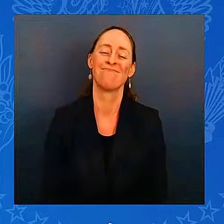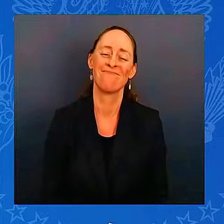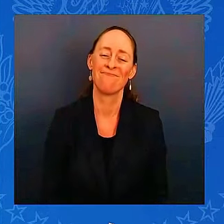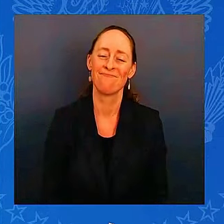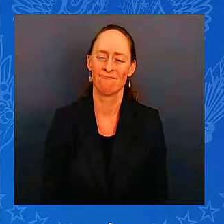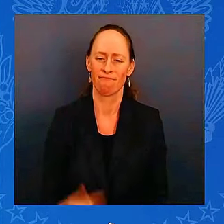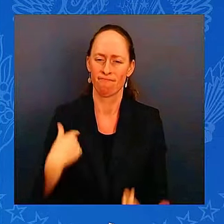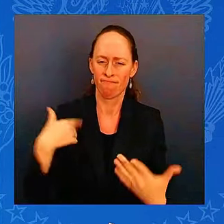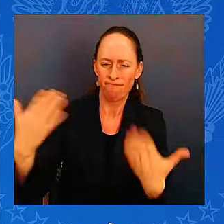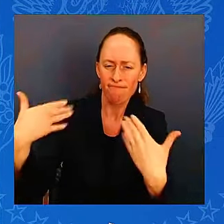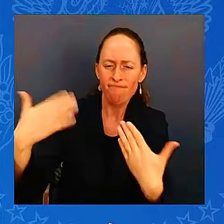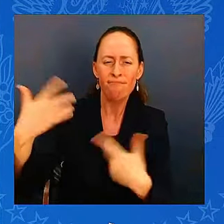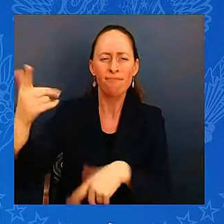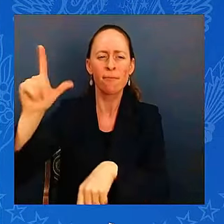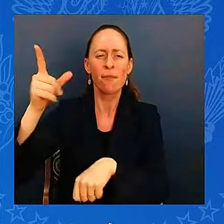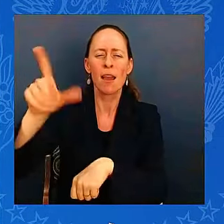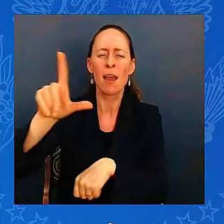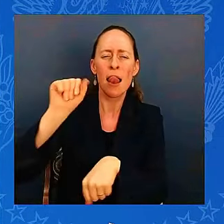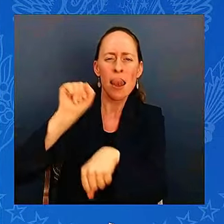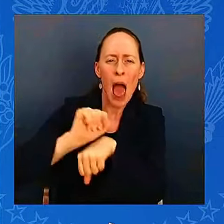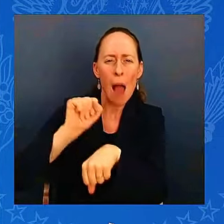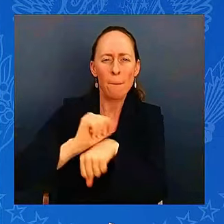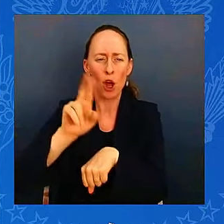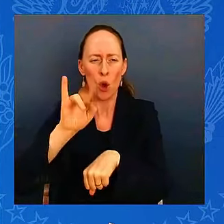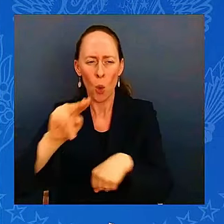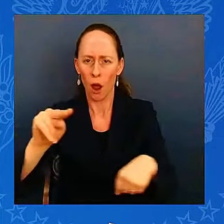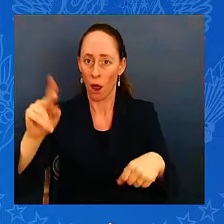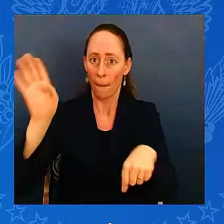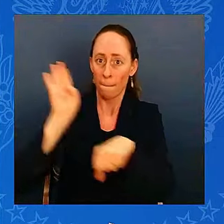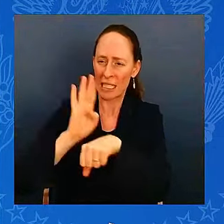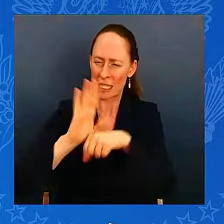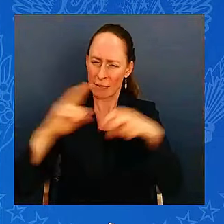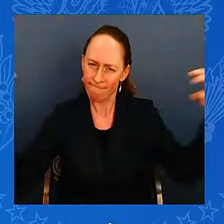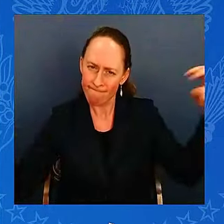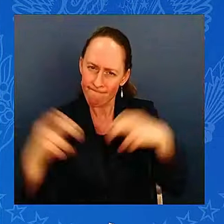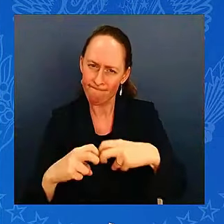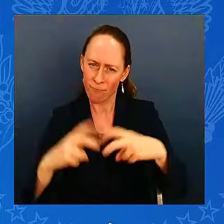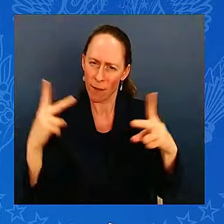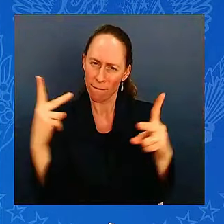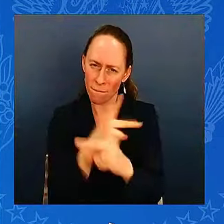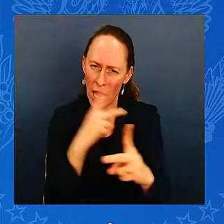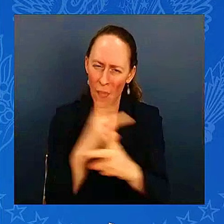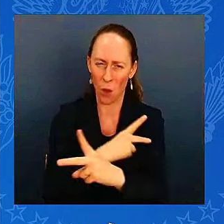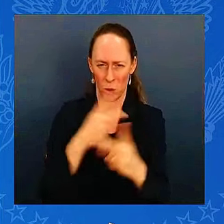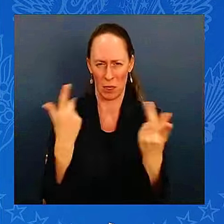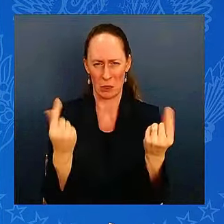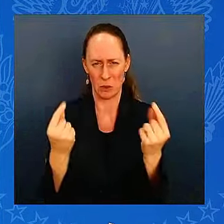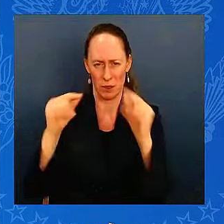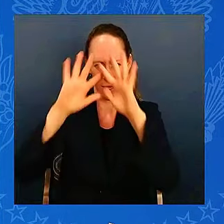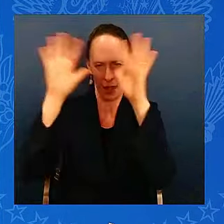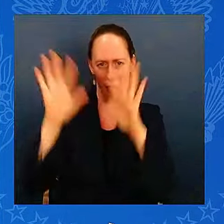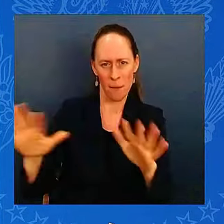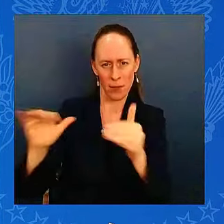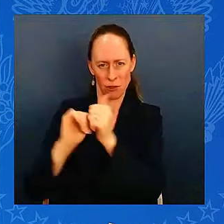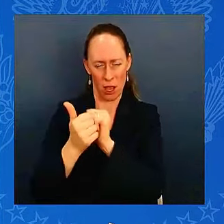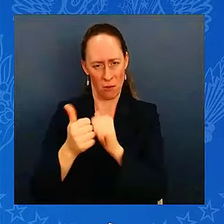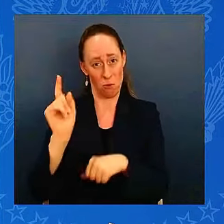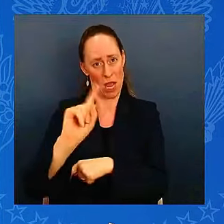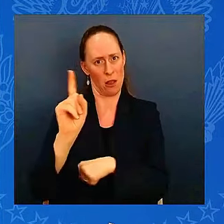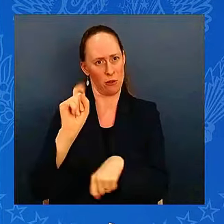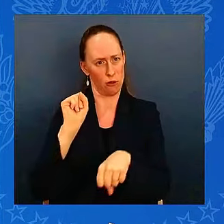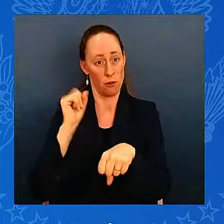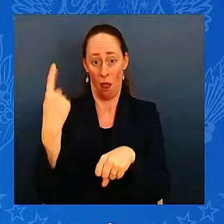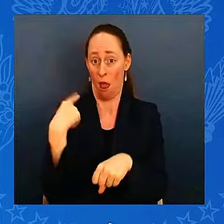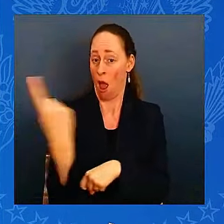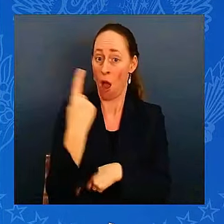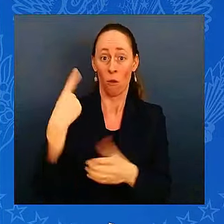say, I think climate, I think jobs. I think jobs, and I mean it. Good union-paying jobs. In fact, I'm proud